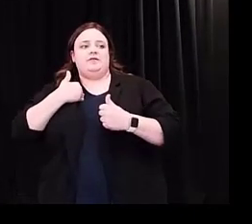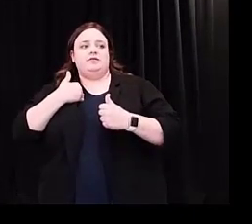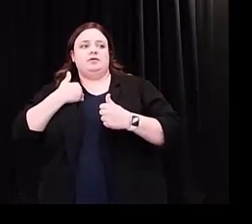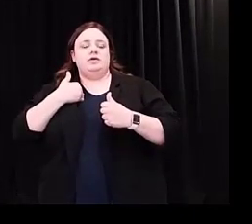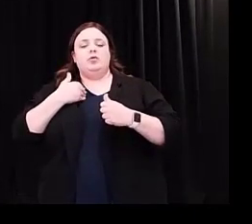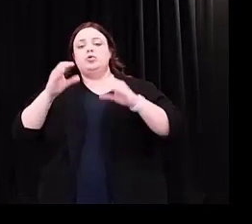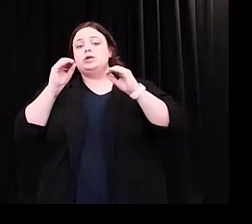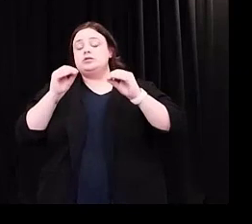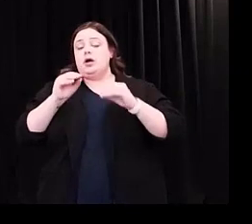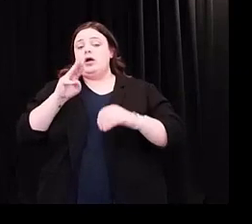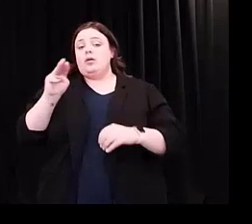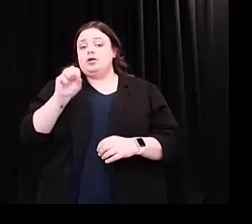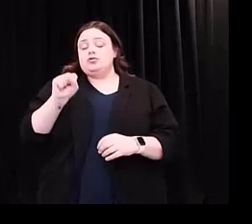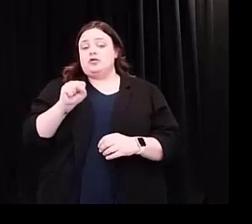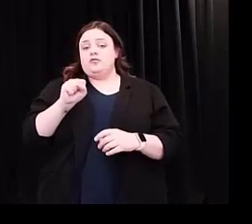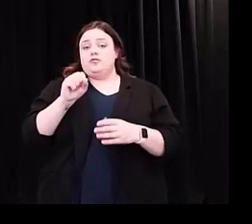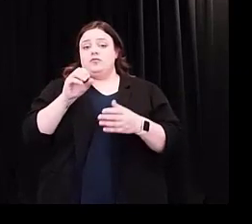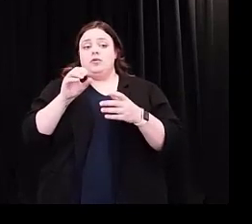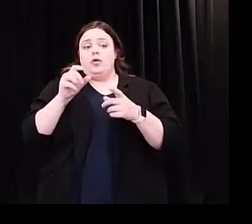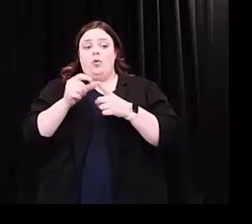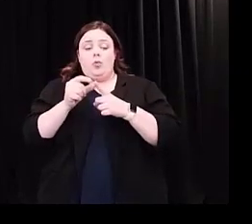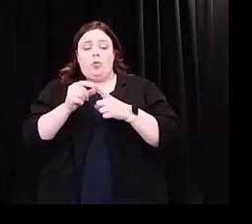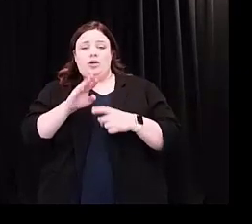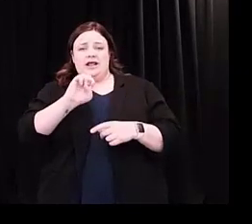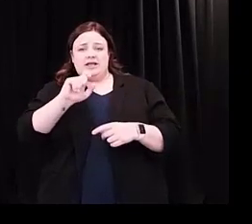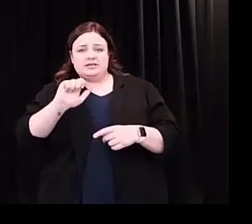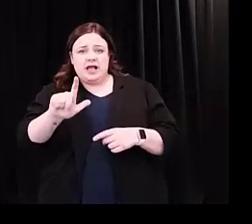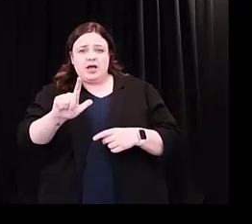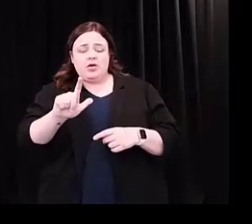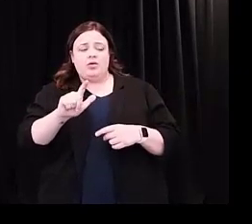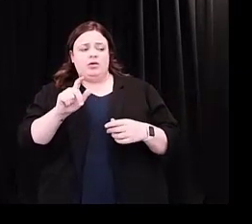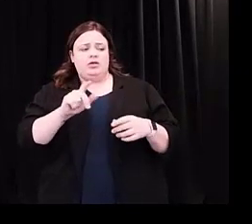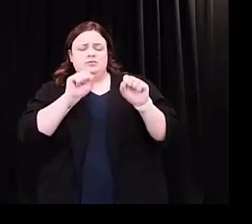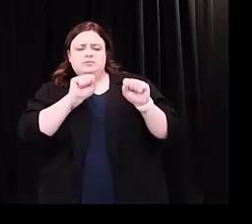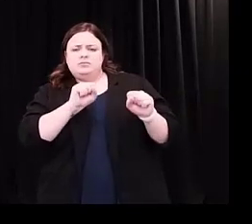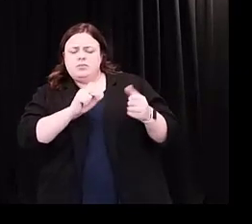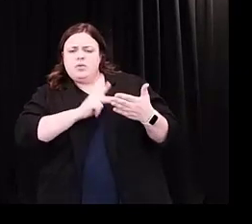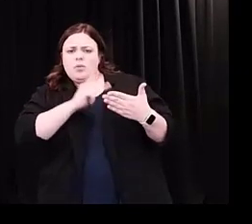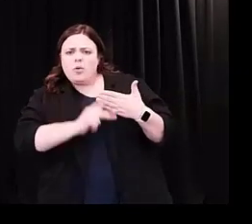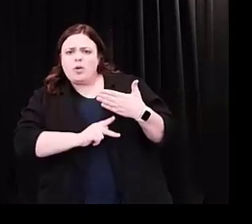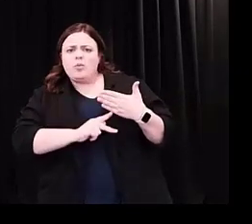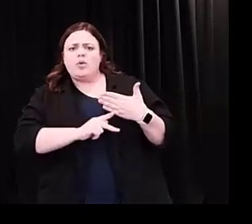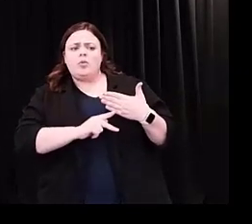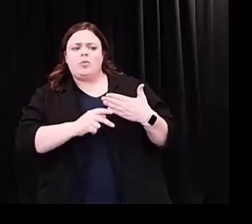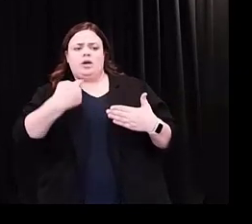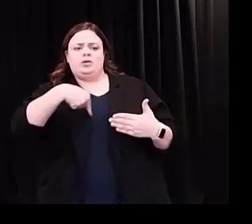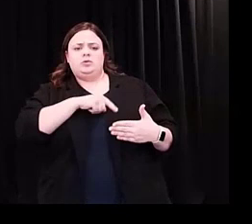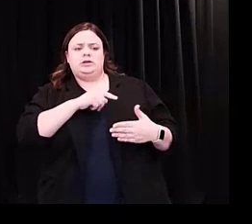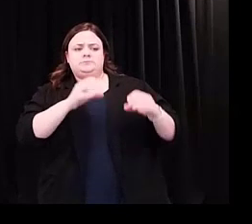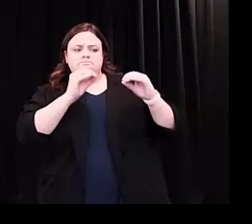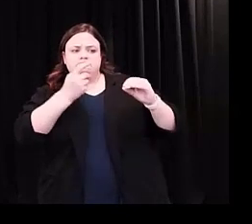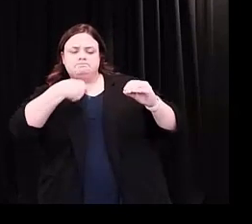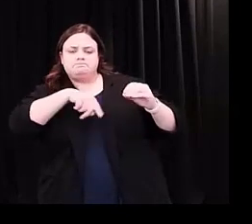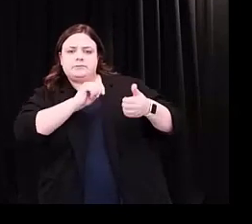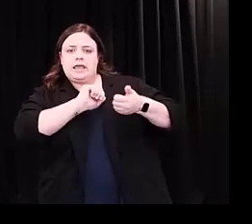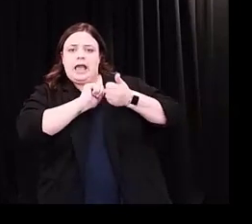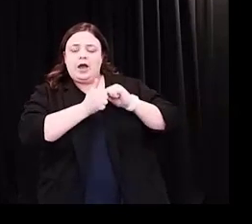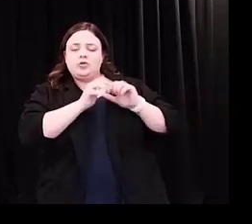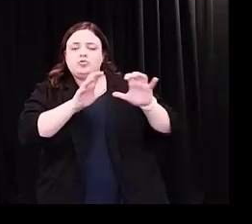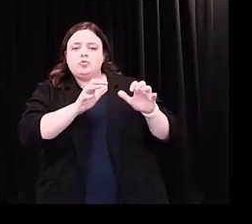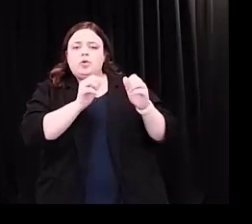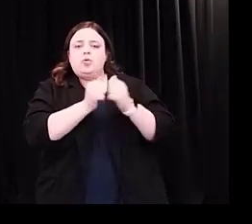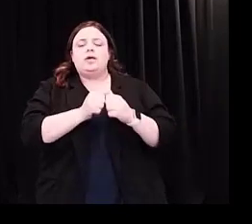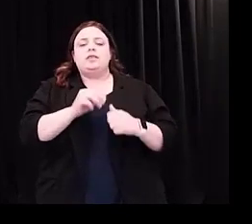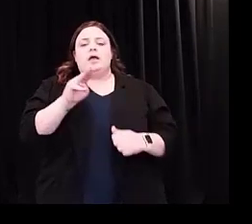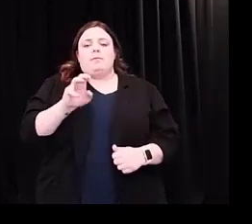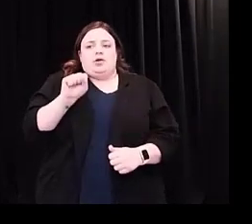taught on Microsoft Word, Microsoft Excel. Is there possibly a program where it would walk us through how to do this with